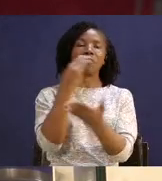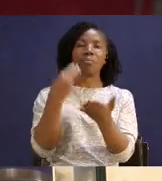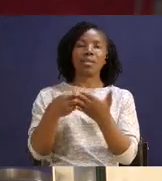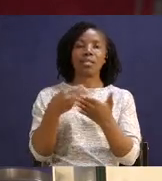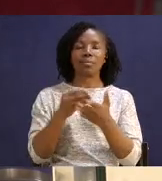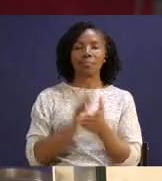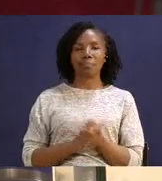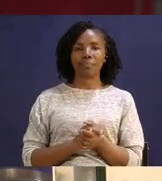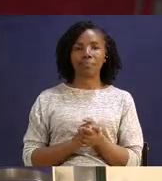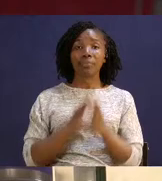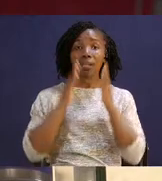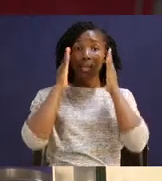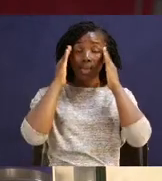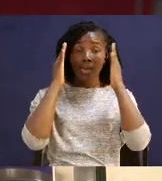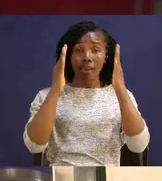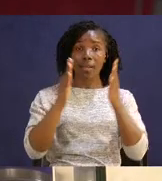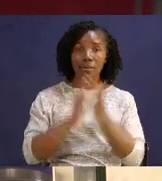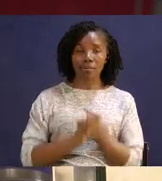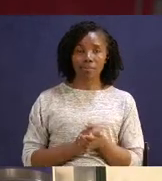Hello?